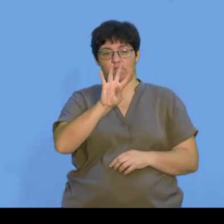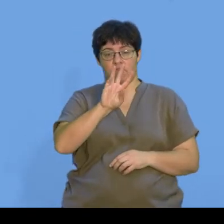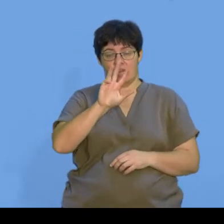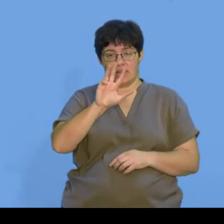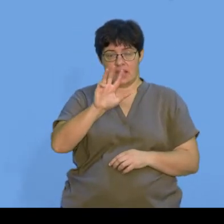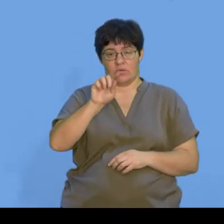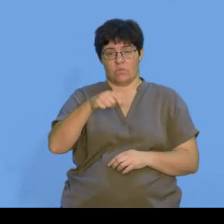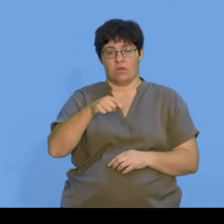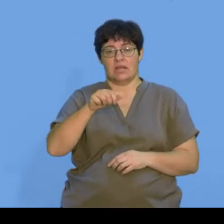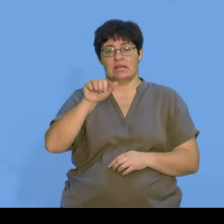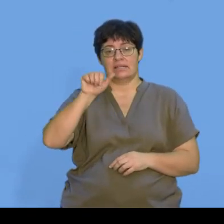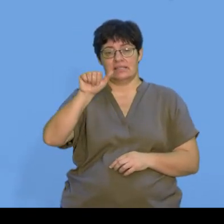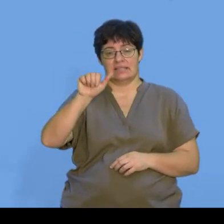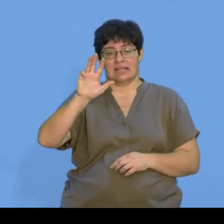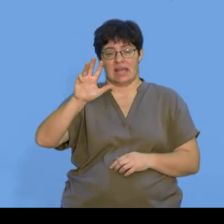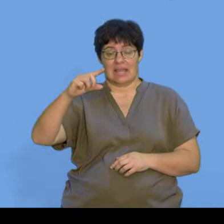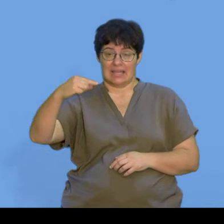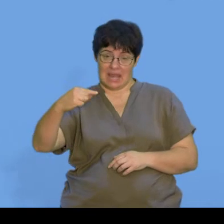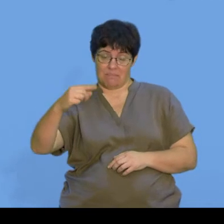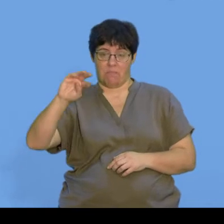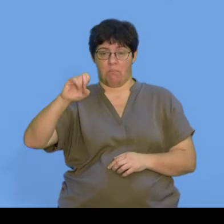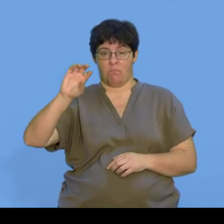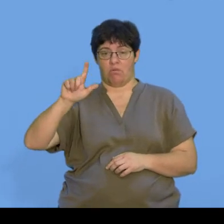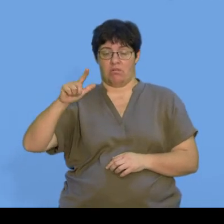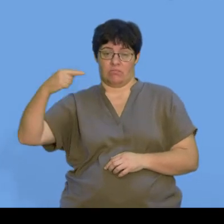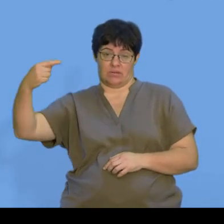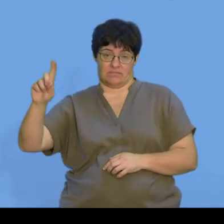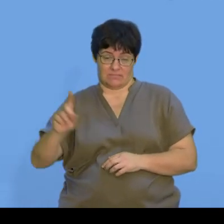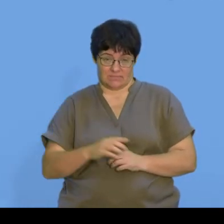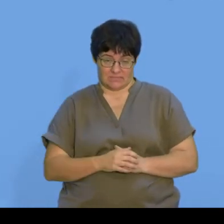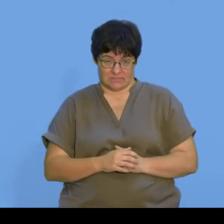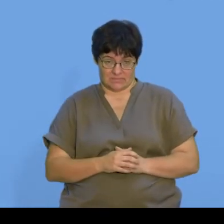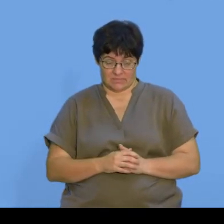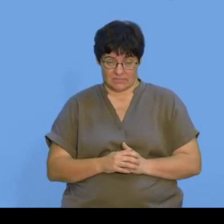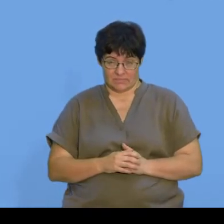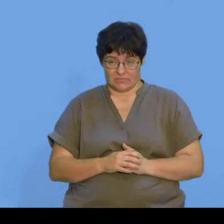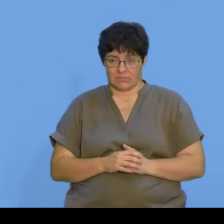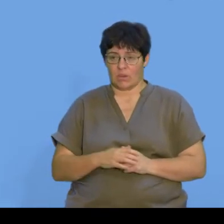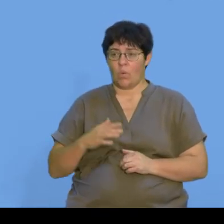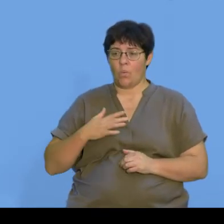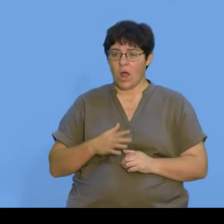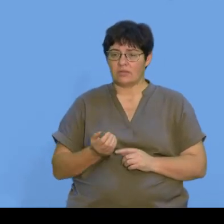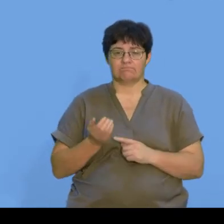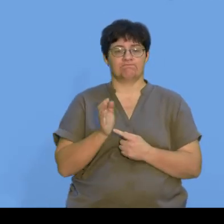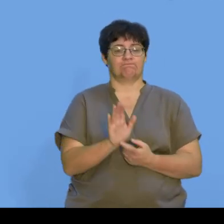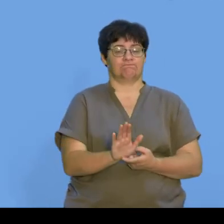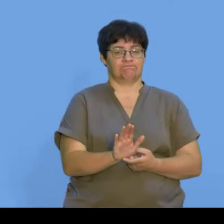249.69 grams per mole, right? So that's the molar mass. But we want to express